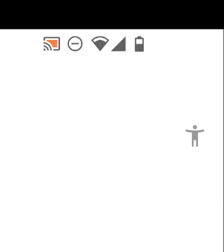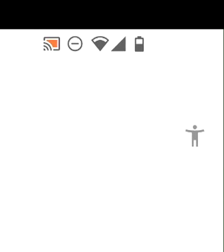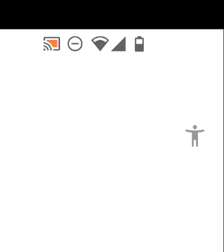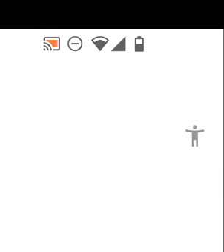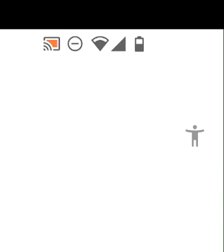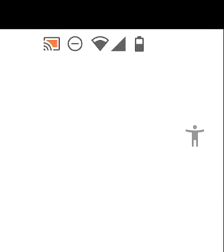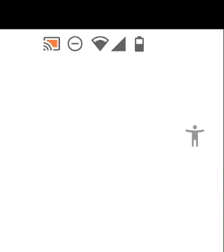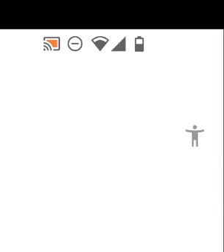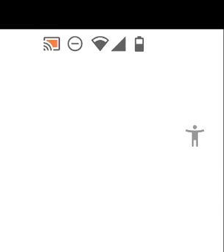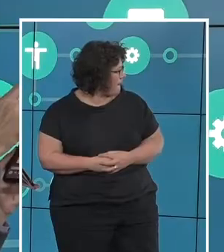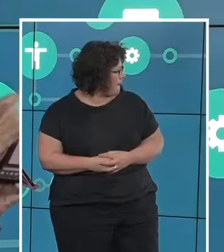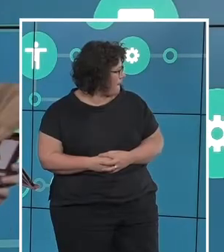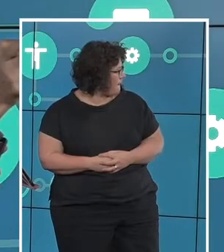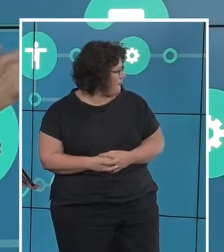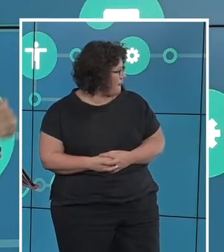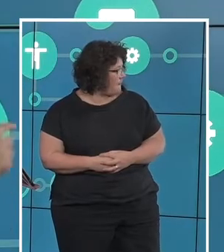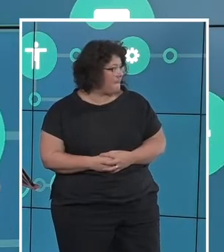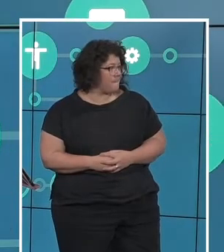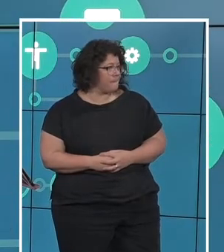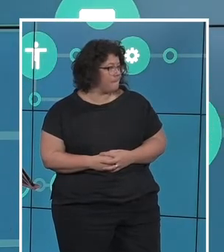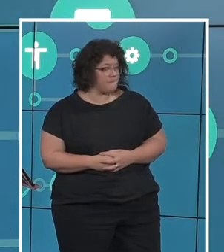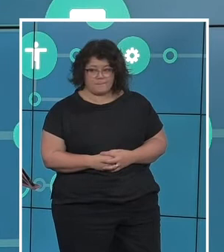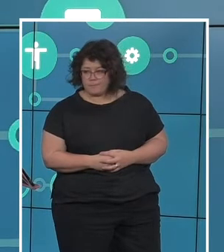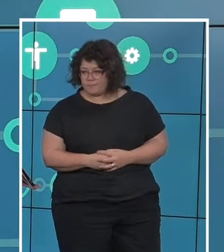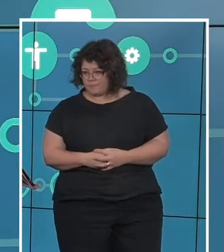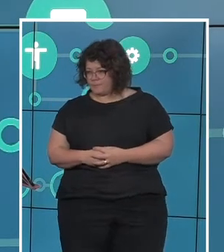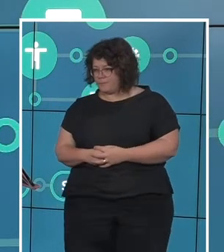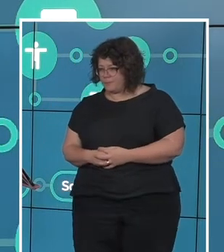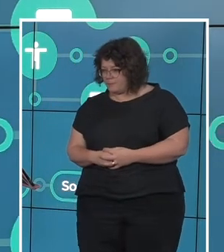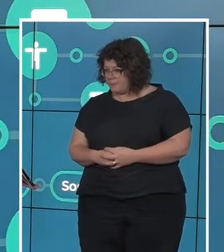To switch to live transcribe phone, please.